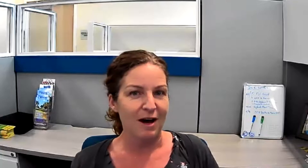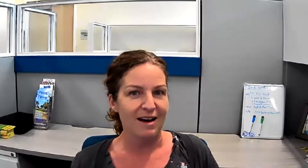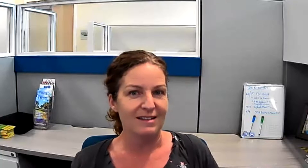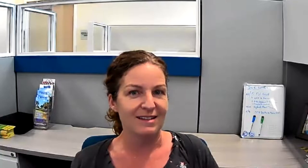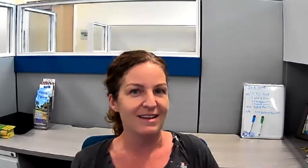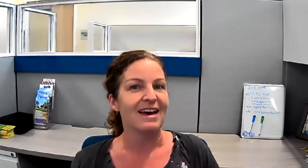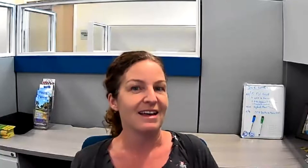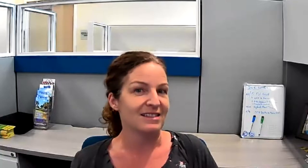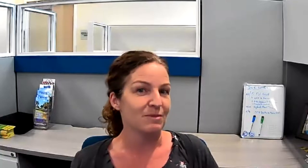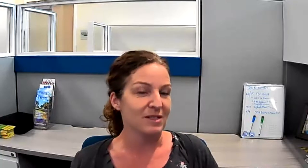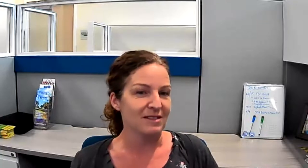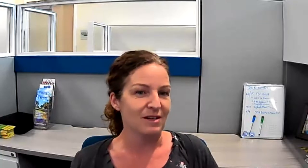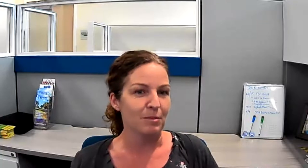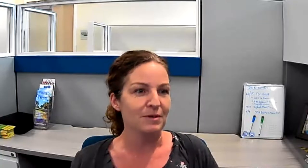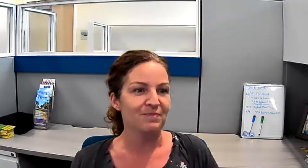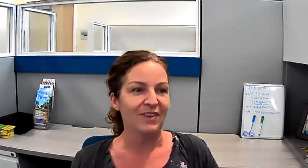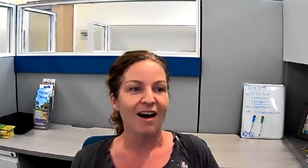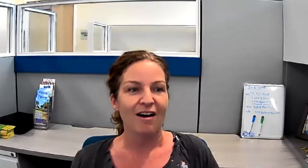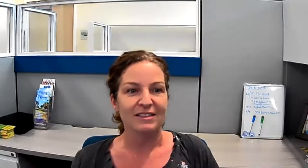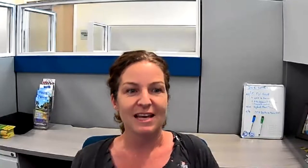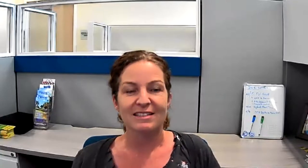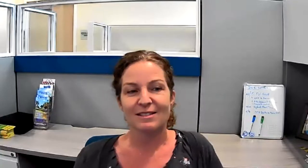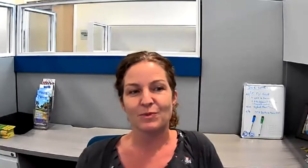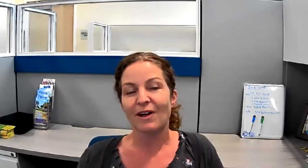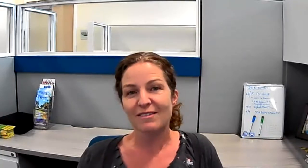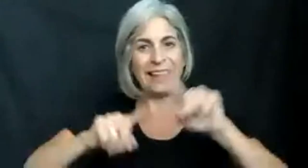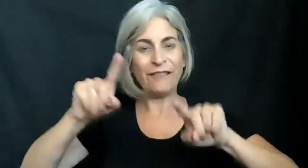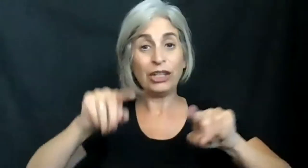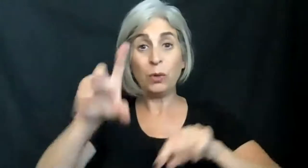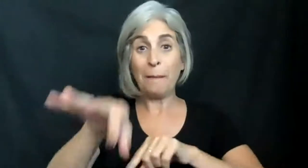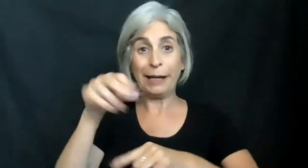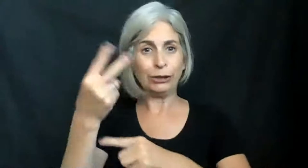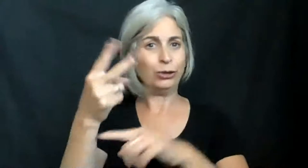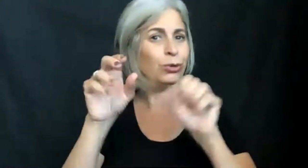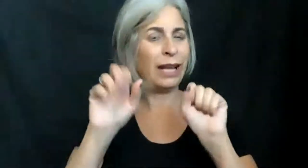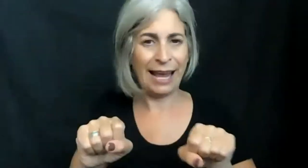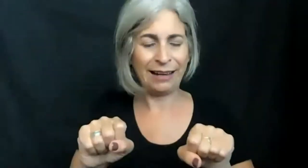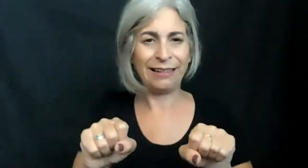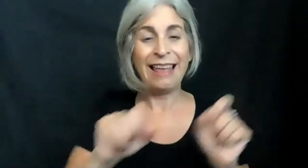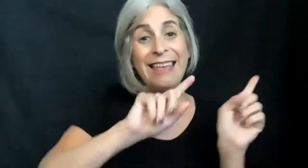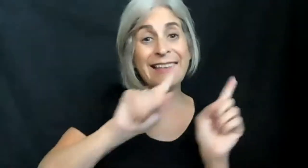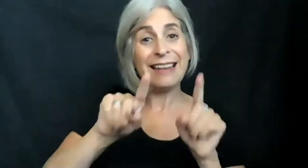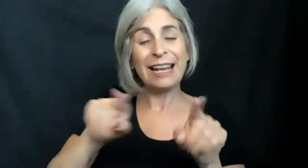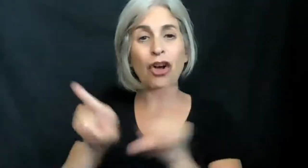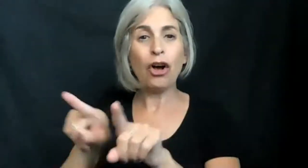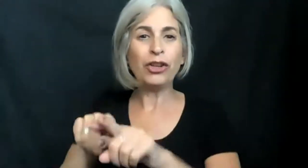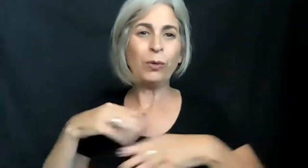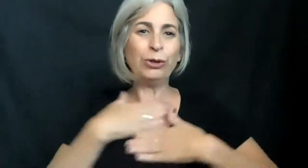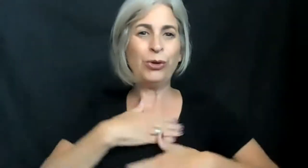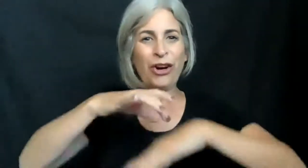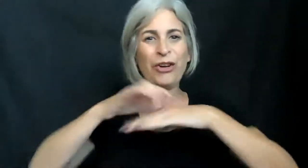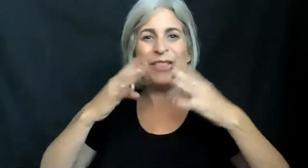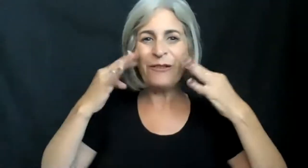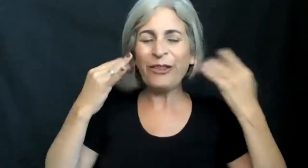slash pine, and Simpson's stopper. All attendees will also be able to enjoy Earth-friendly giveaways,